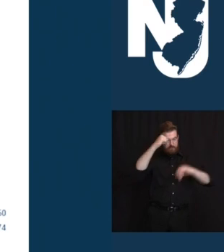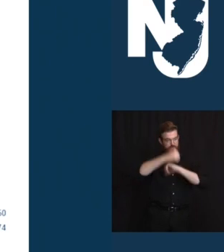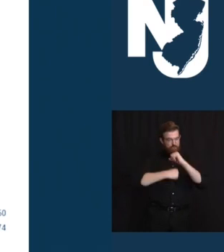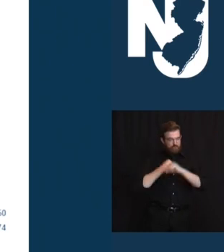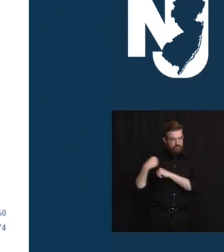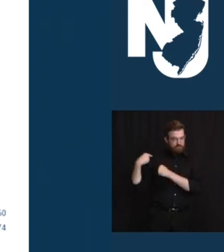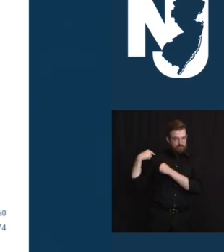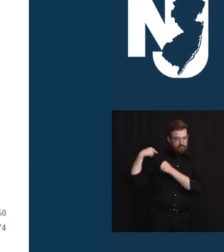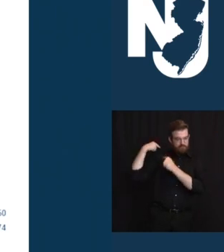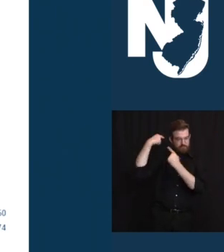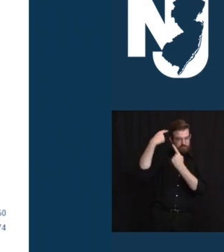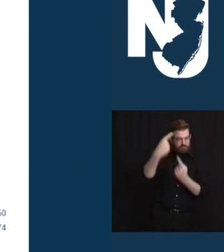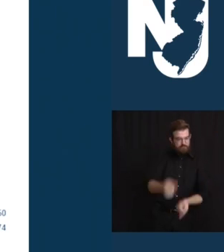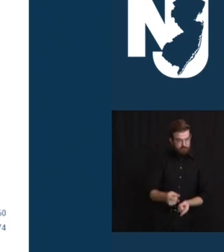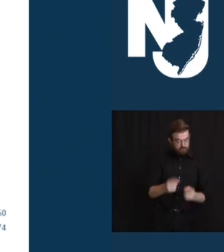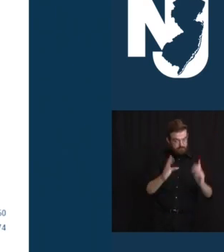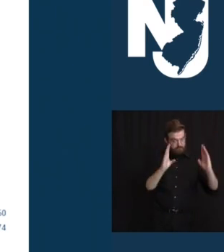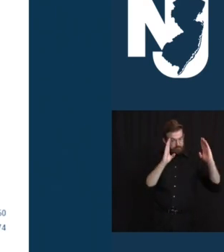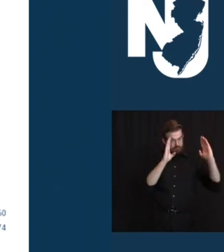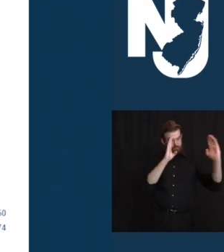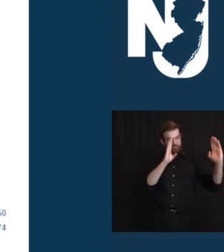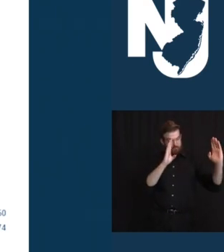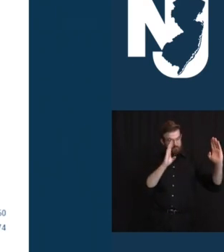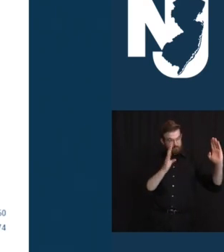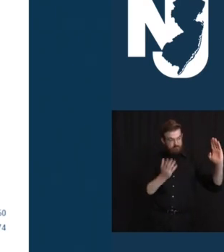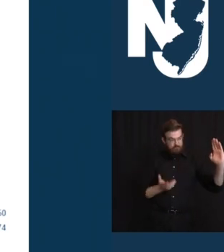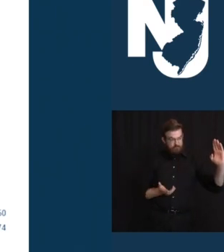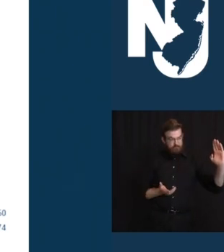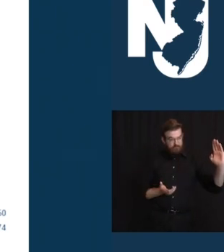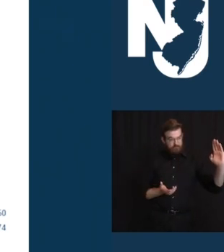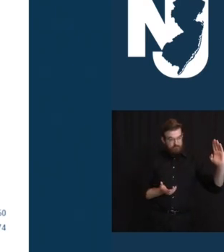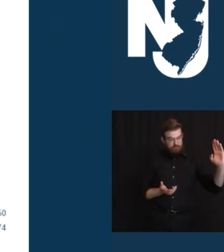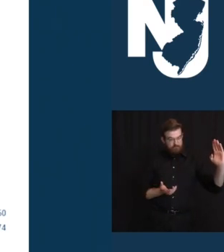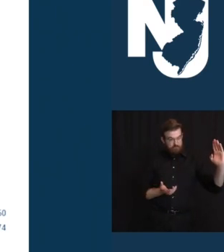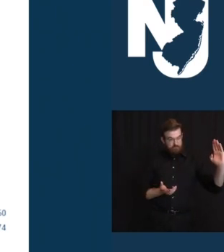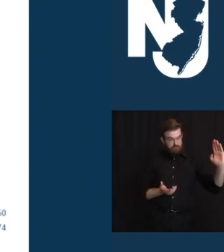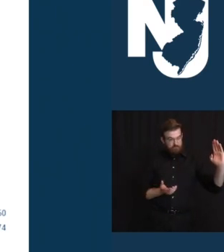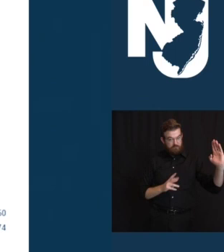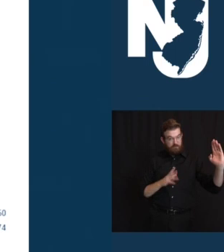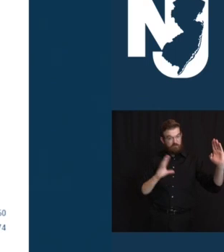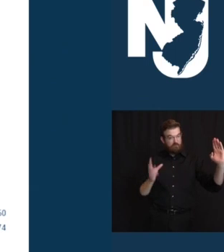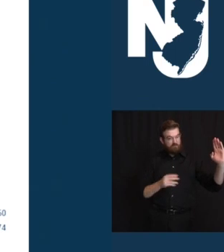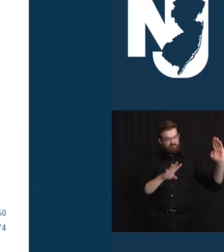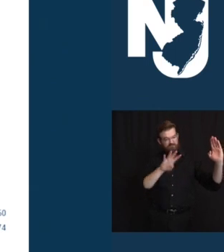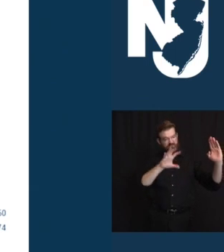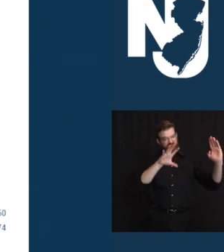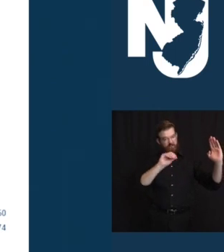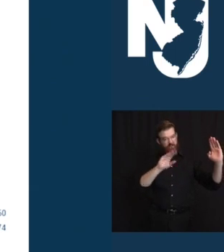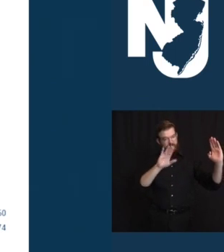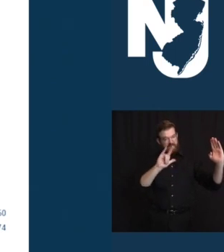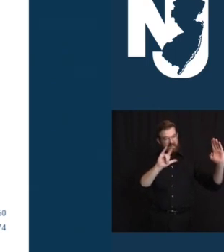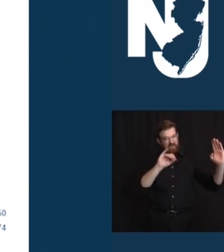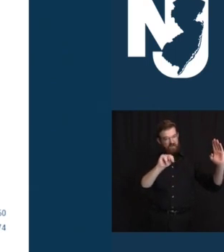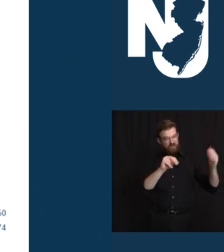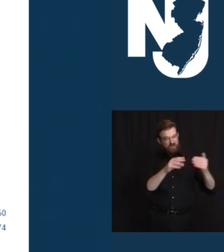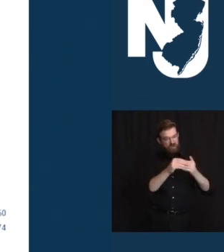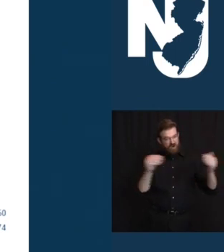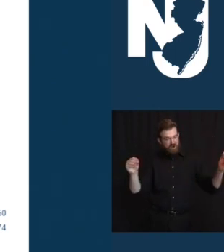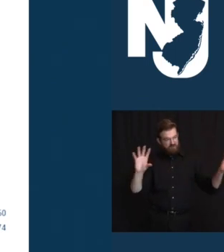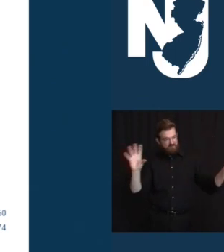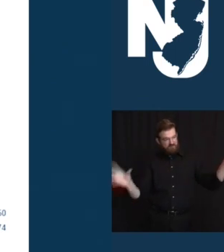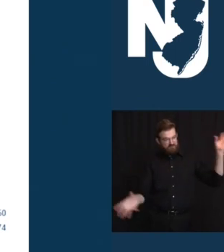dollars. Funding for public health programs and services, funding for our schools, housing,